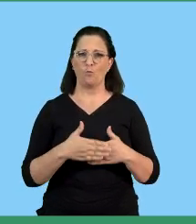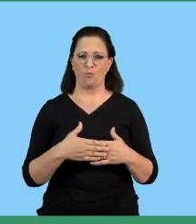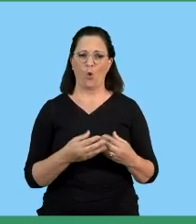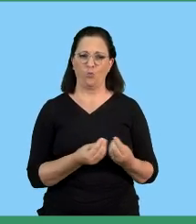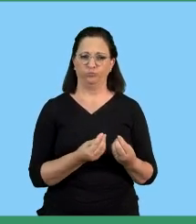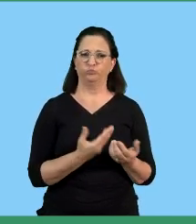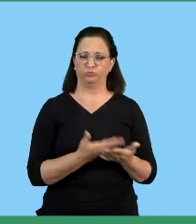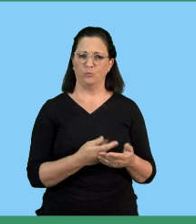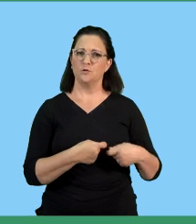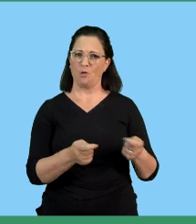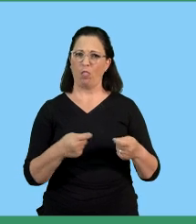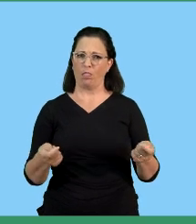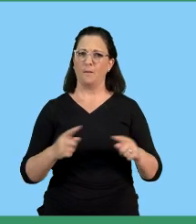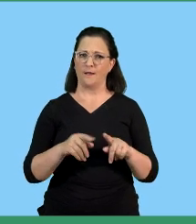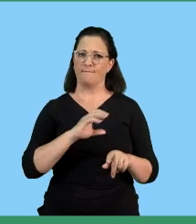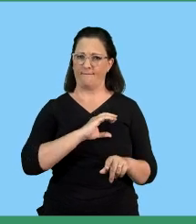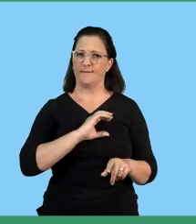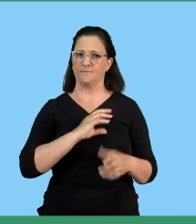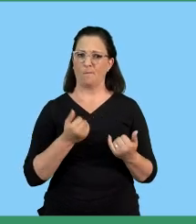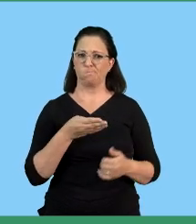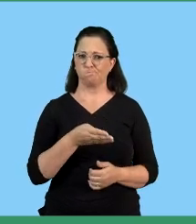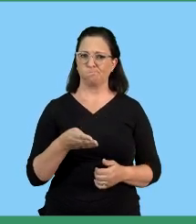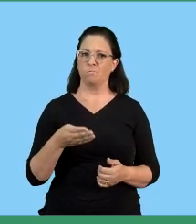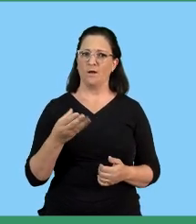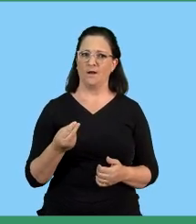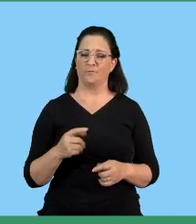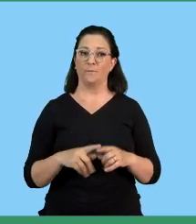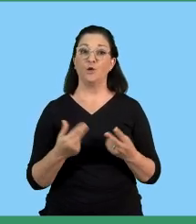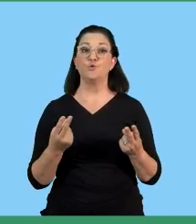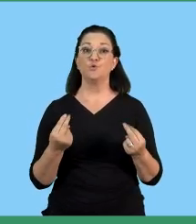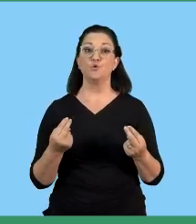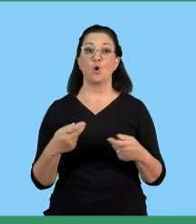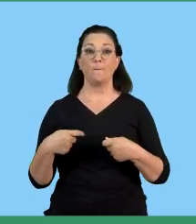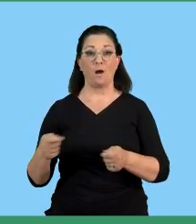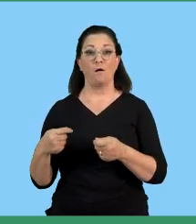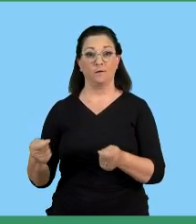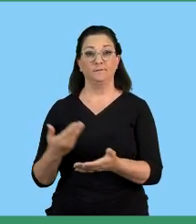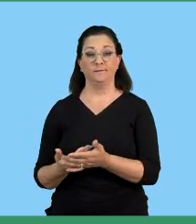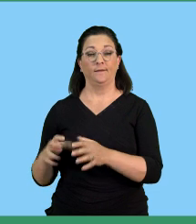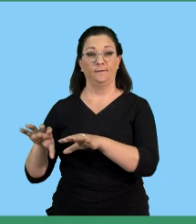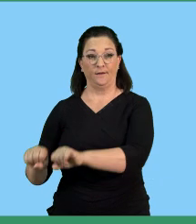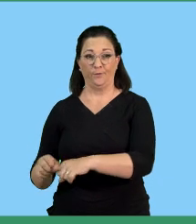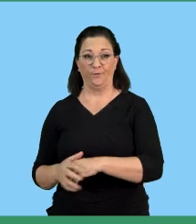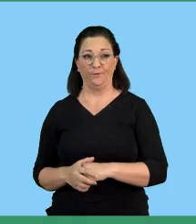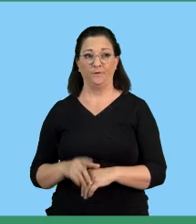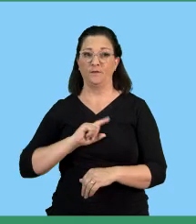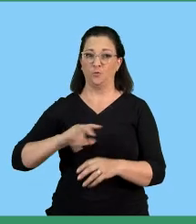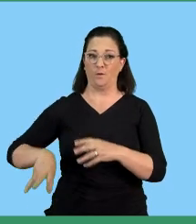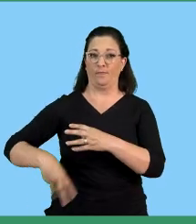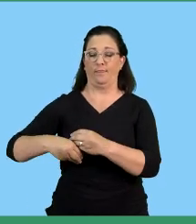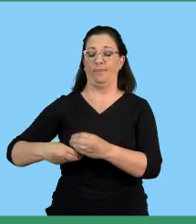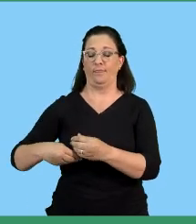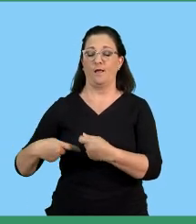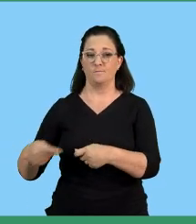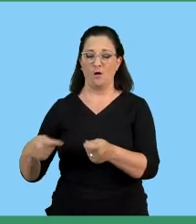be sold to existing customers, and more new markets can be established. We did say that. Additional